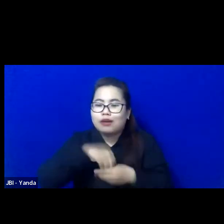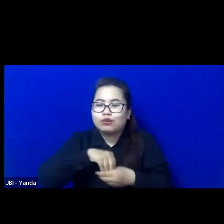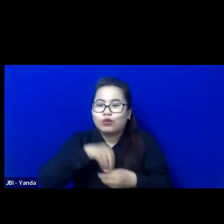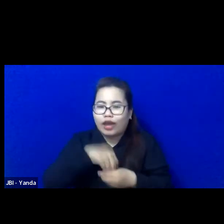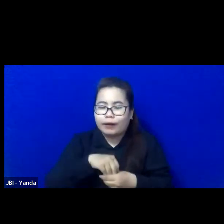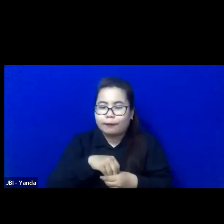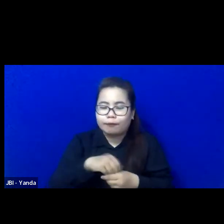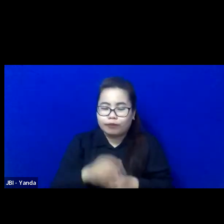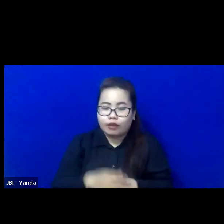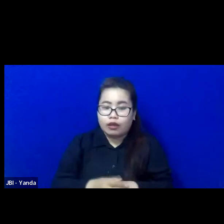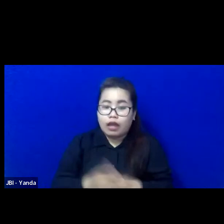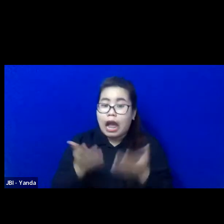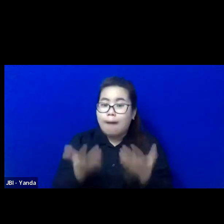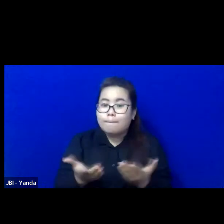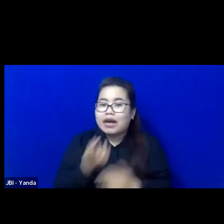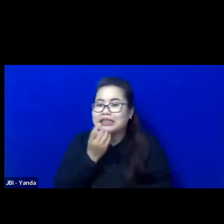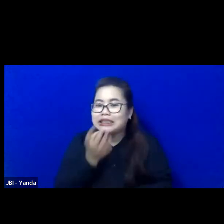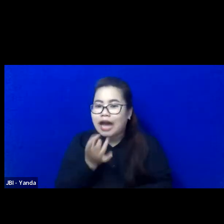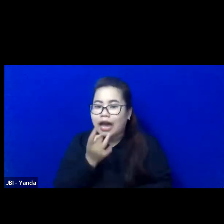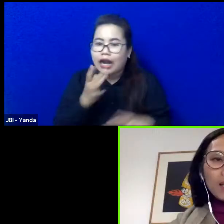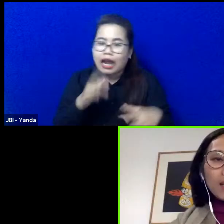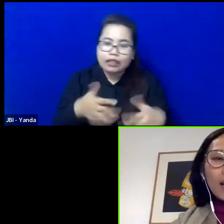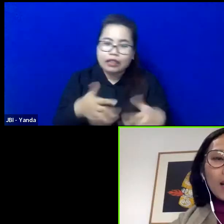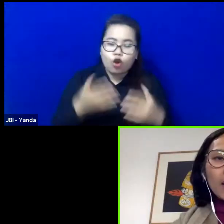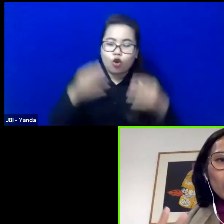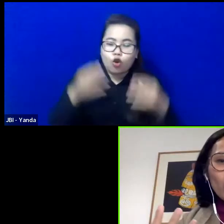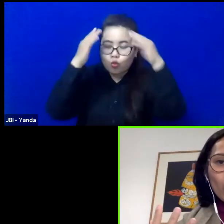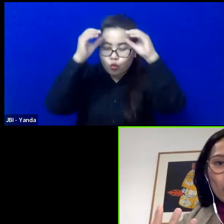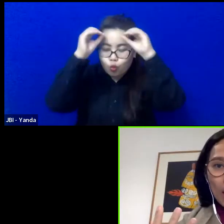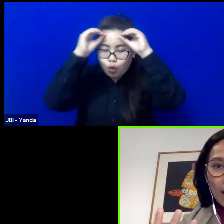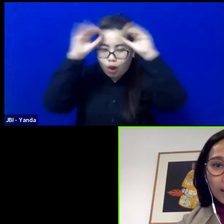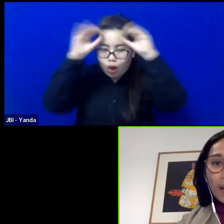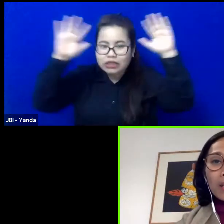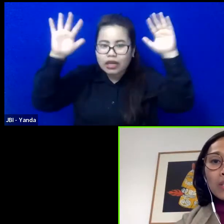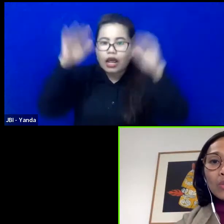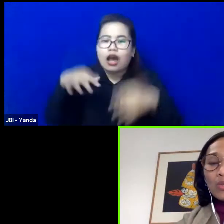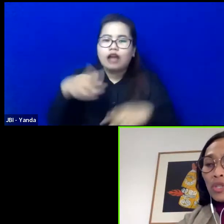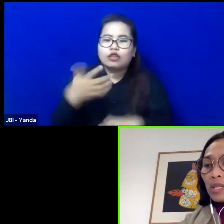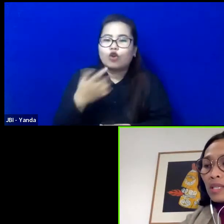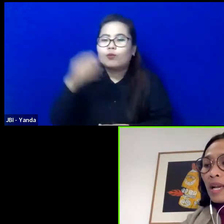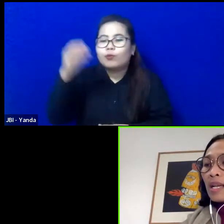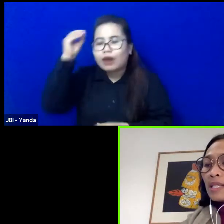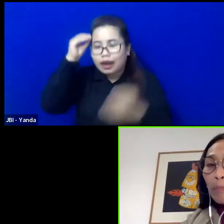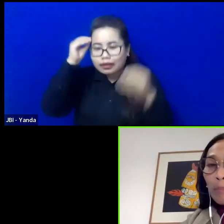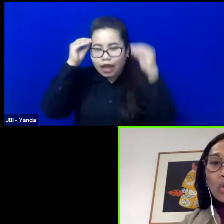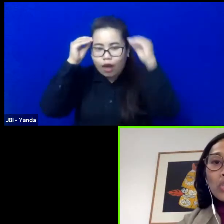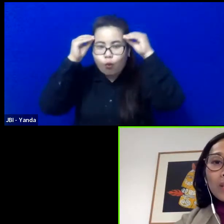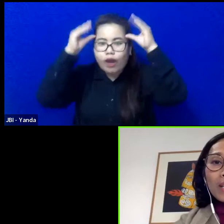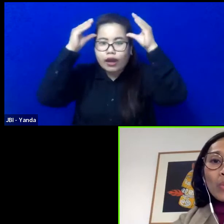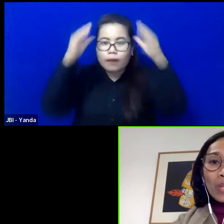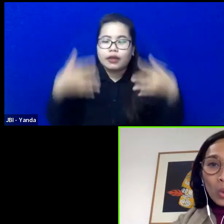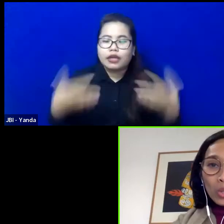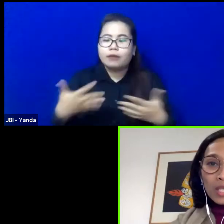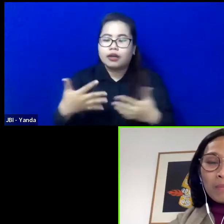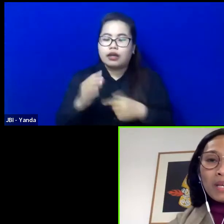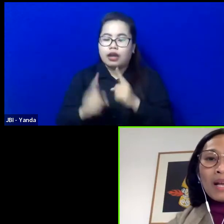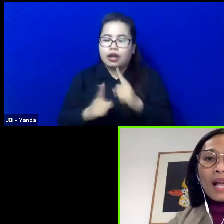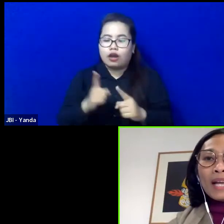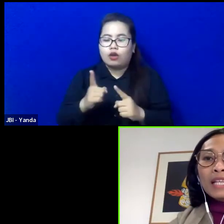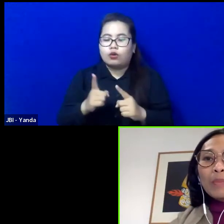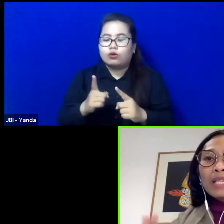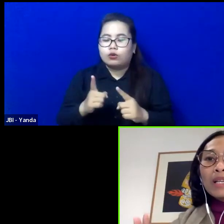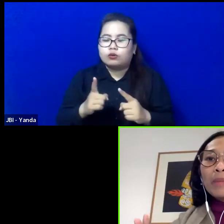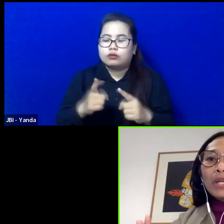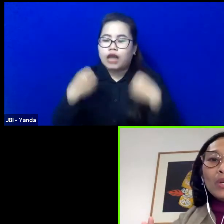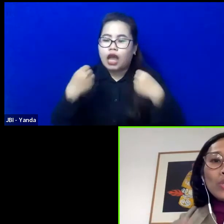what is your insights on how society and also healthcare institutions support children with autism?